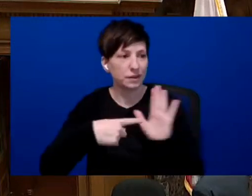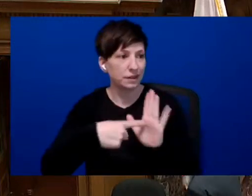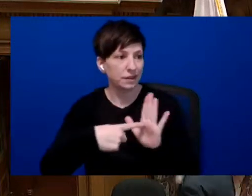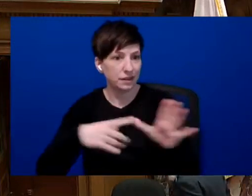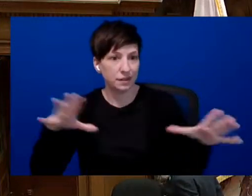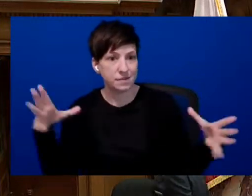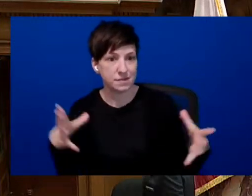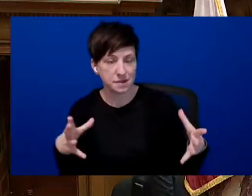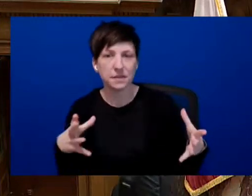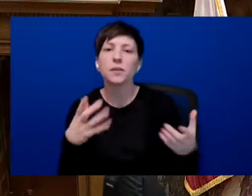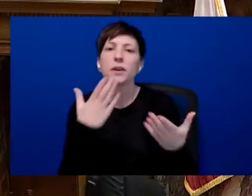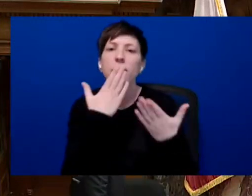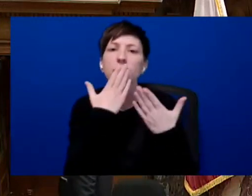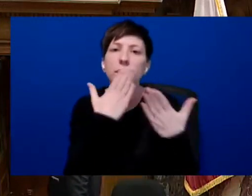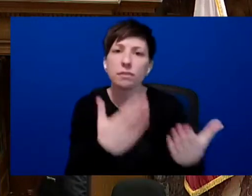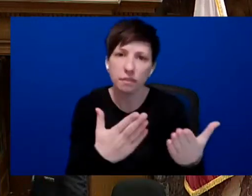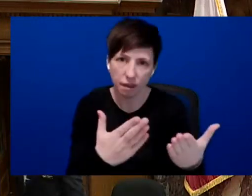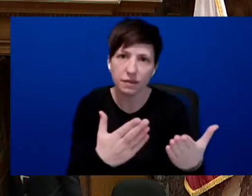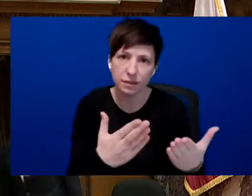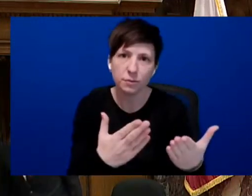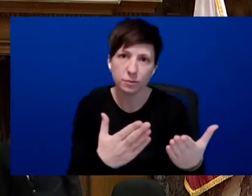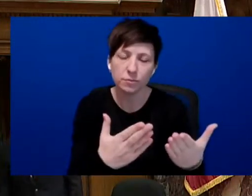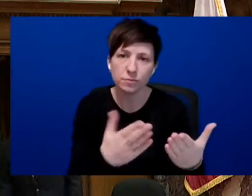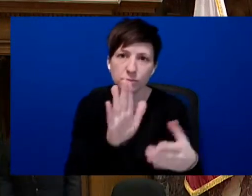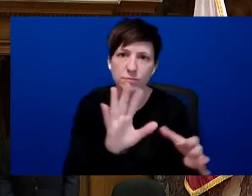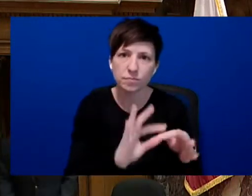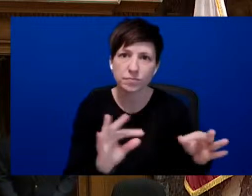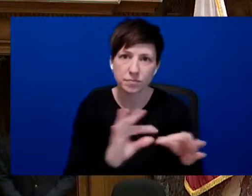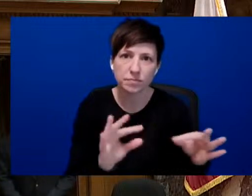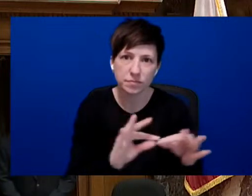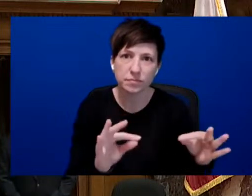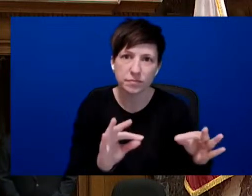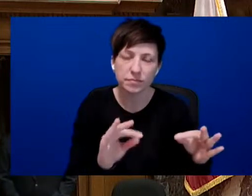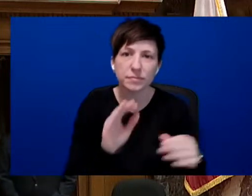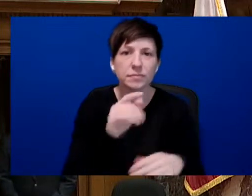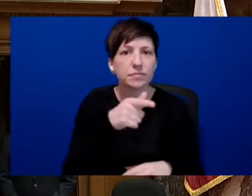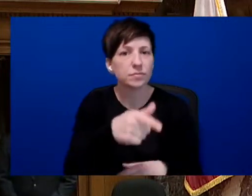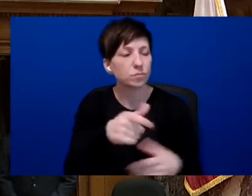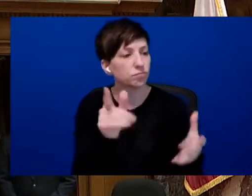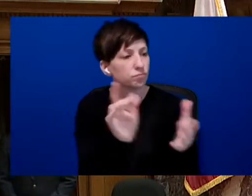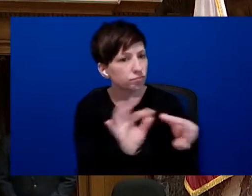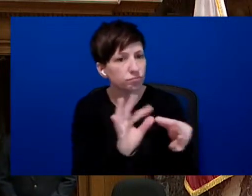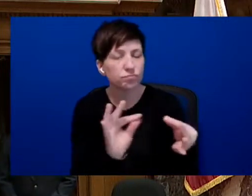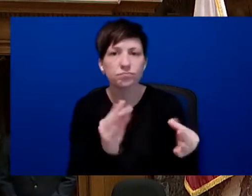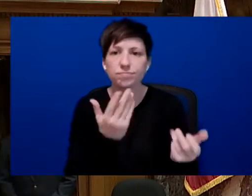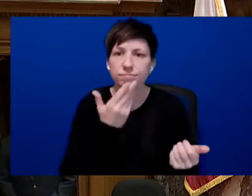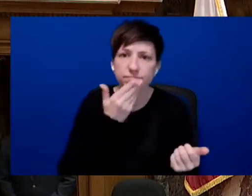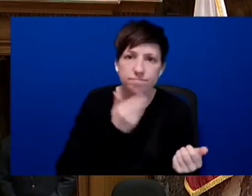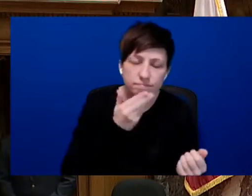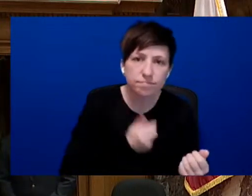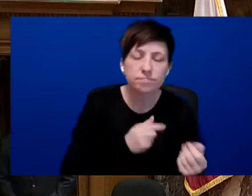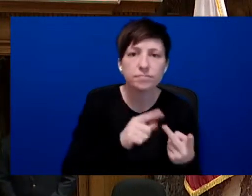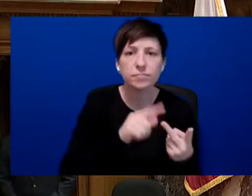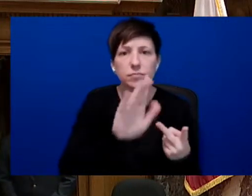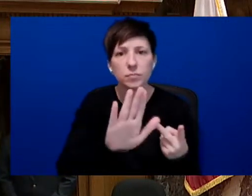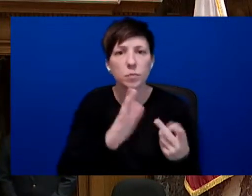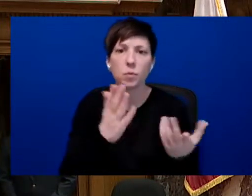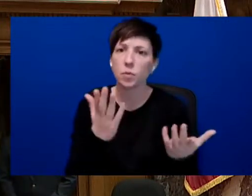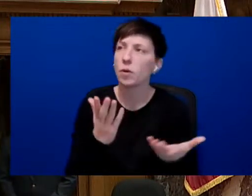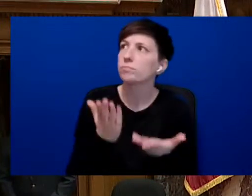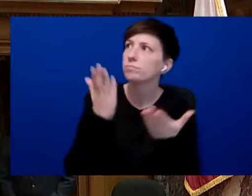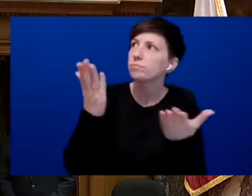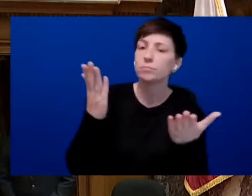I want to say thank you for your kind words and your prayer. Thank you for opening our